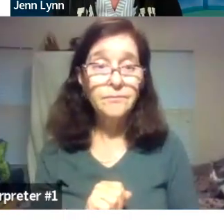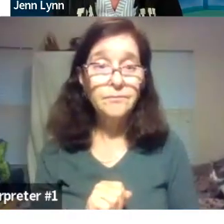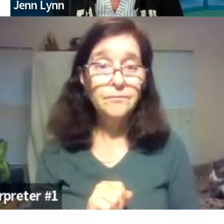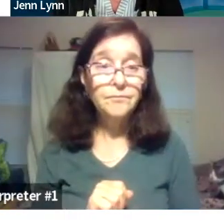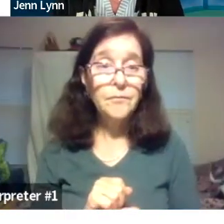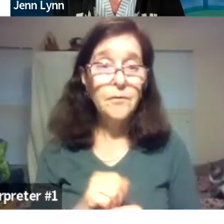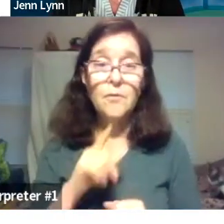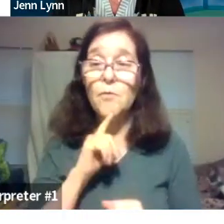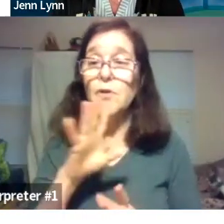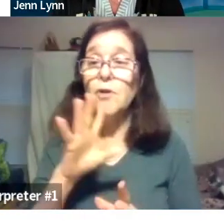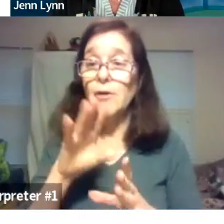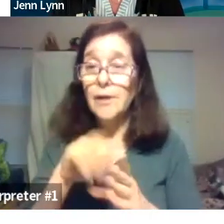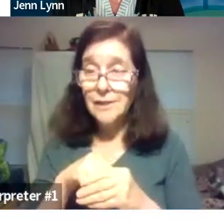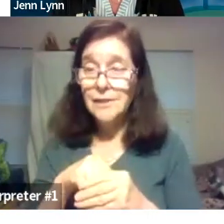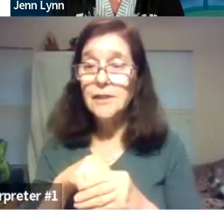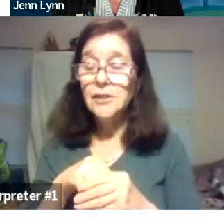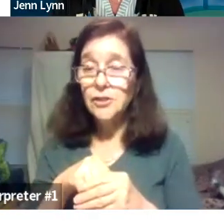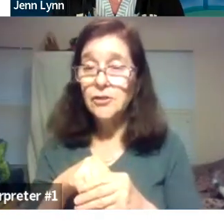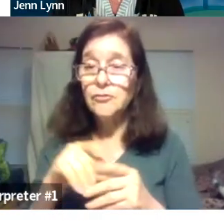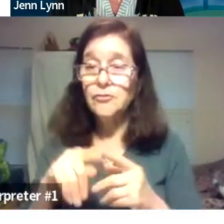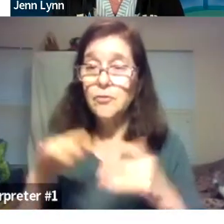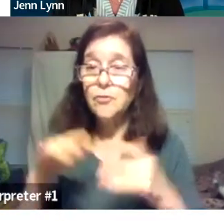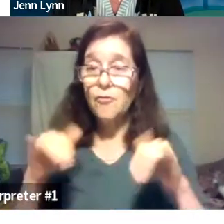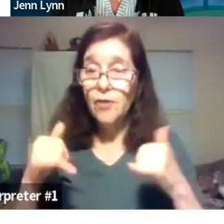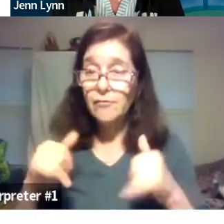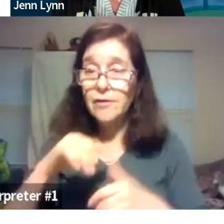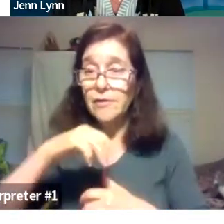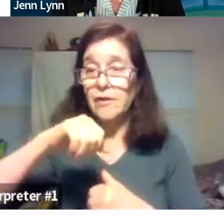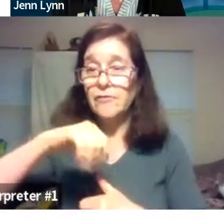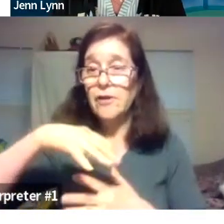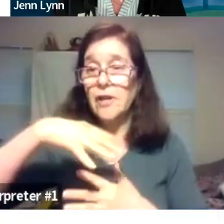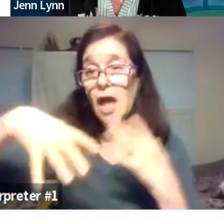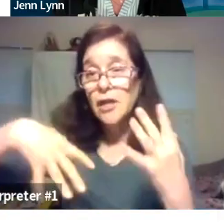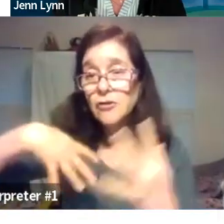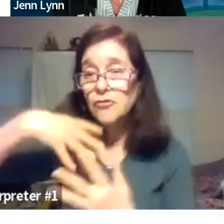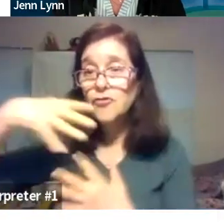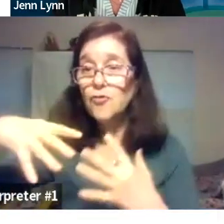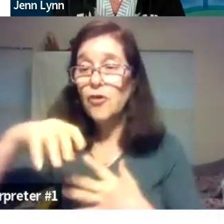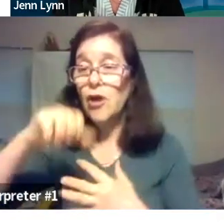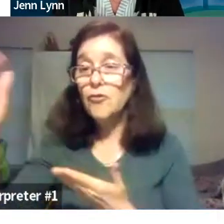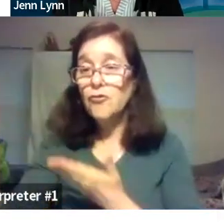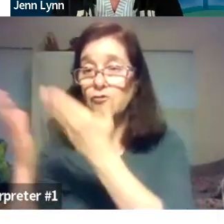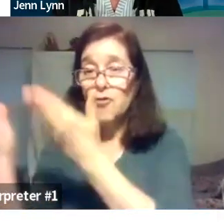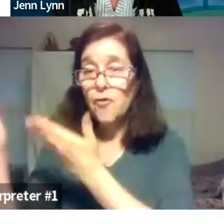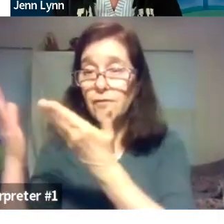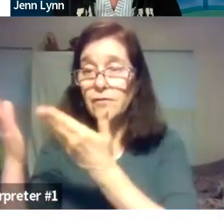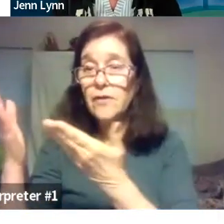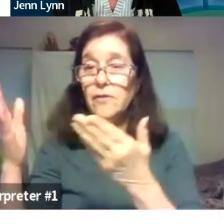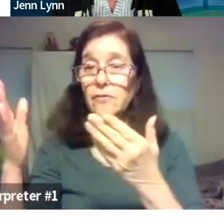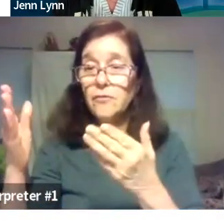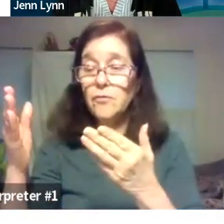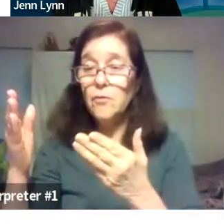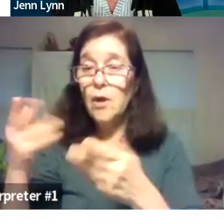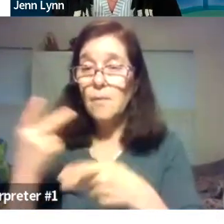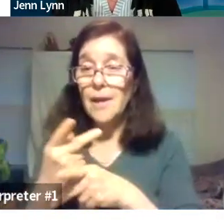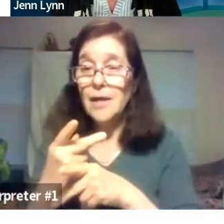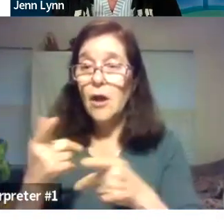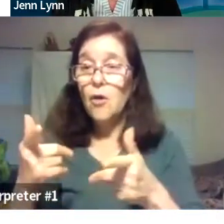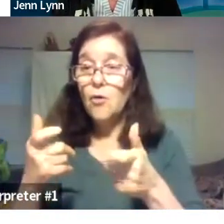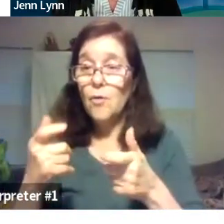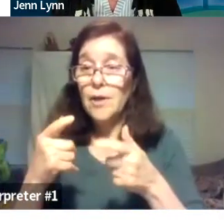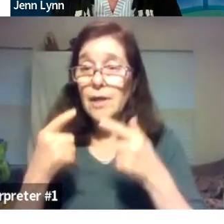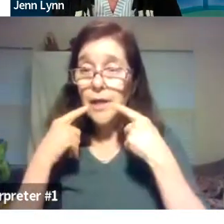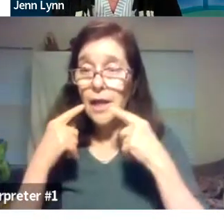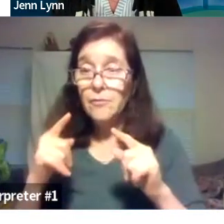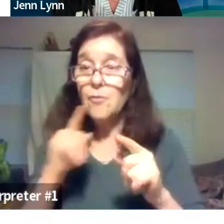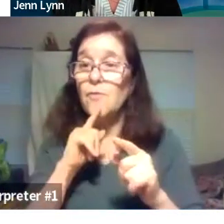We are, in addition to our recreation and social and other services we offer, I just wanted to make a quick note that